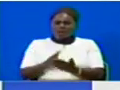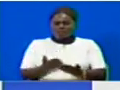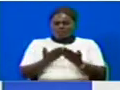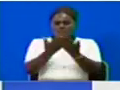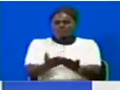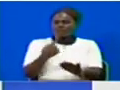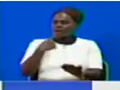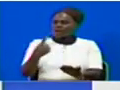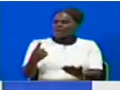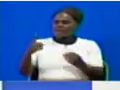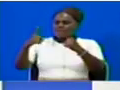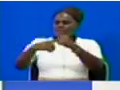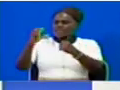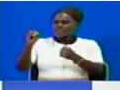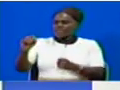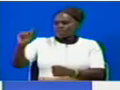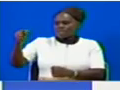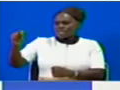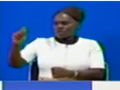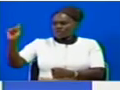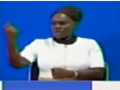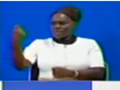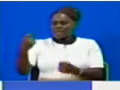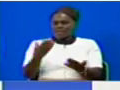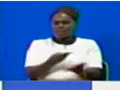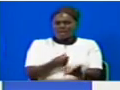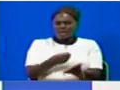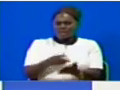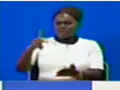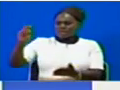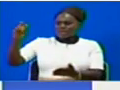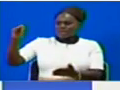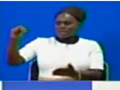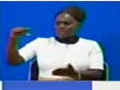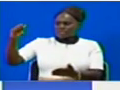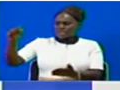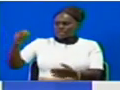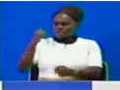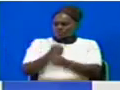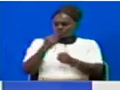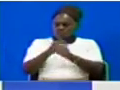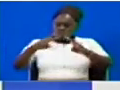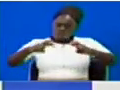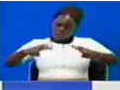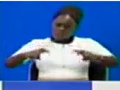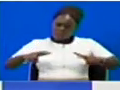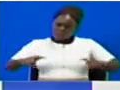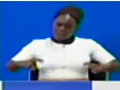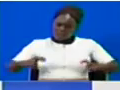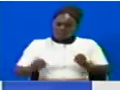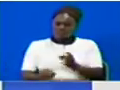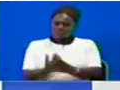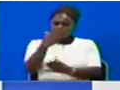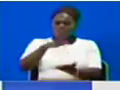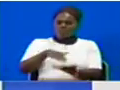160 million Kenya shillings to KenGen to do a study which will help them get more productivity really out